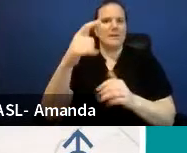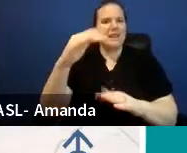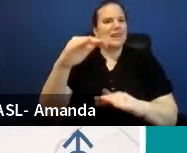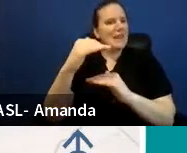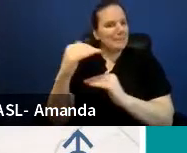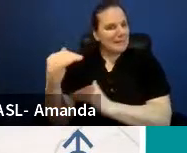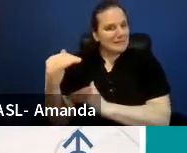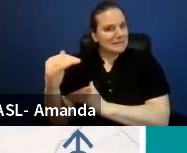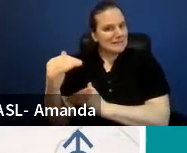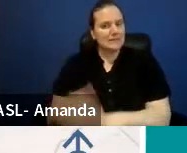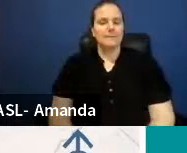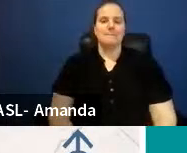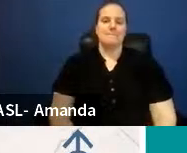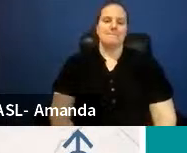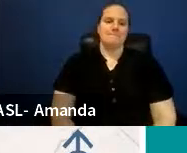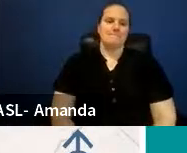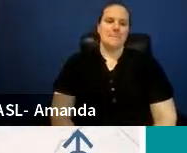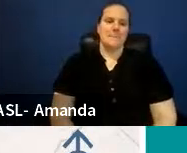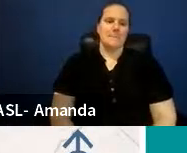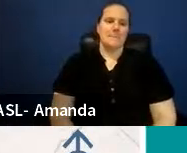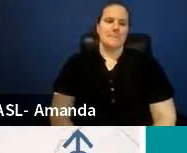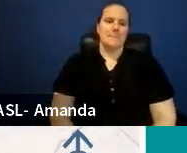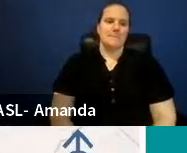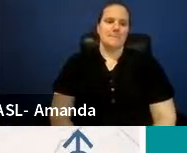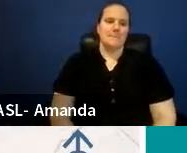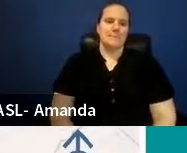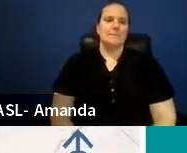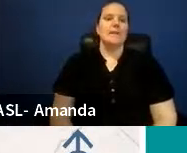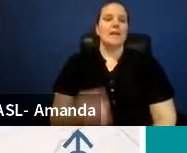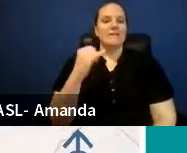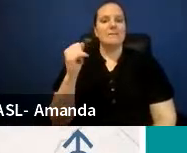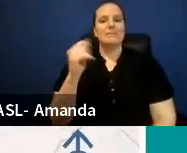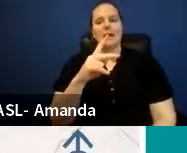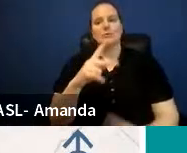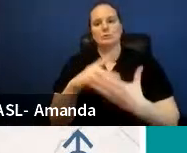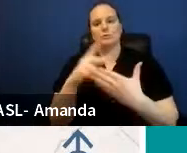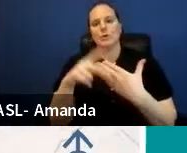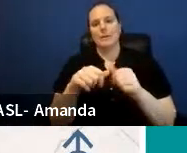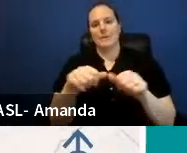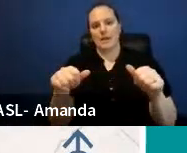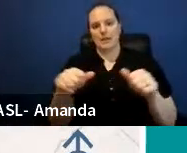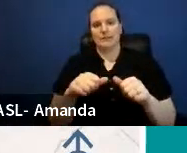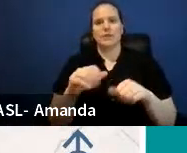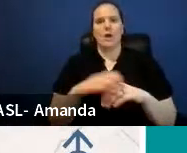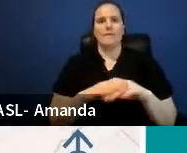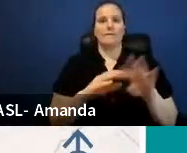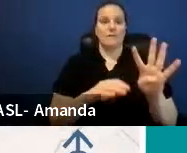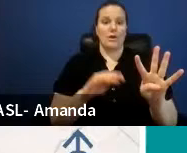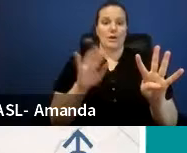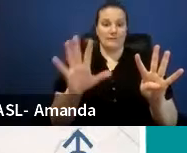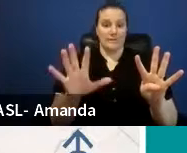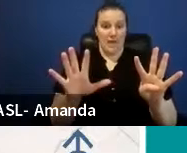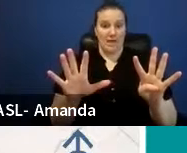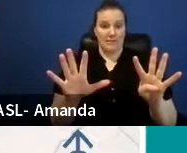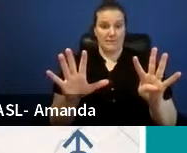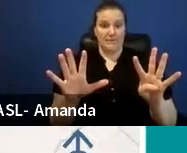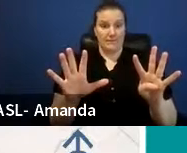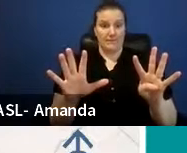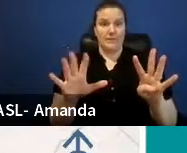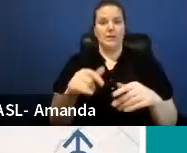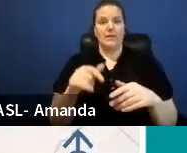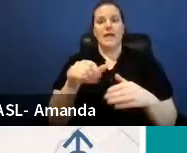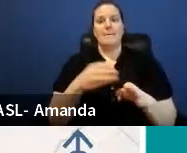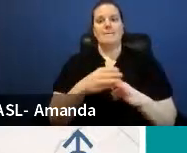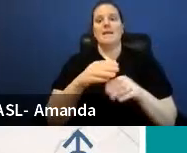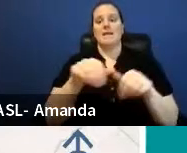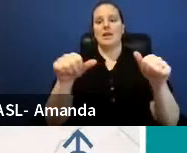limitations. And so if we go back to our program area between the items 4 and 5, the main